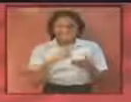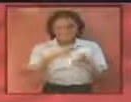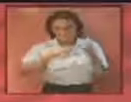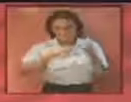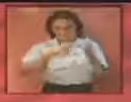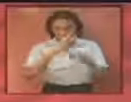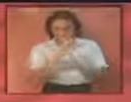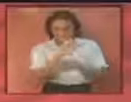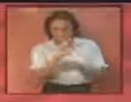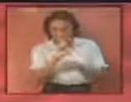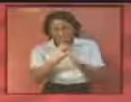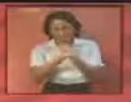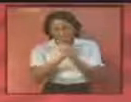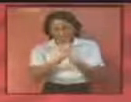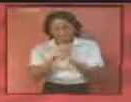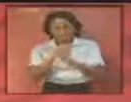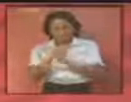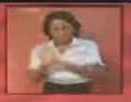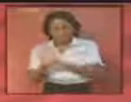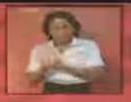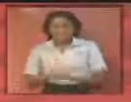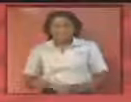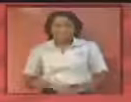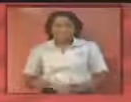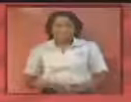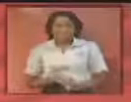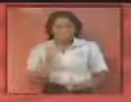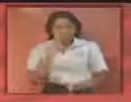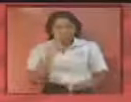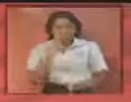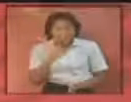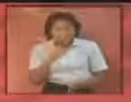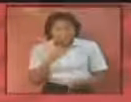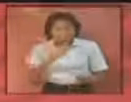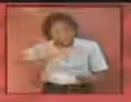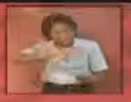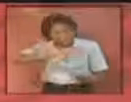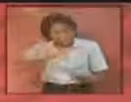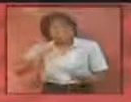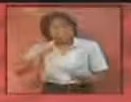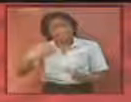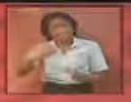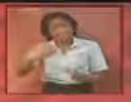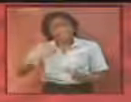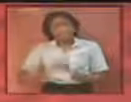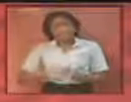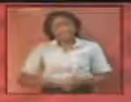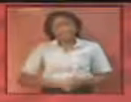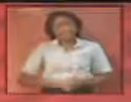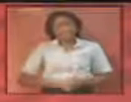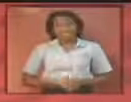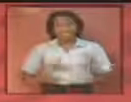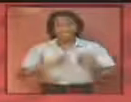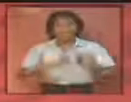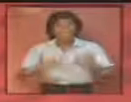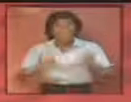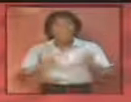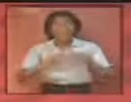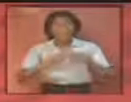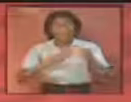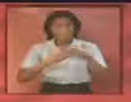response and the protein around which COVID-19 vaccines were designed. However, despite these